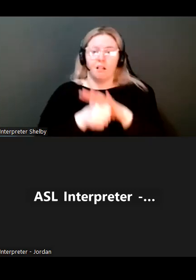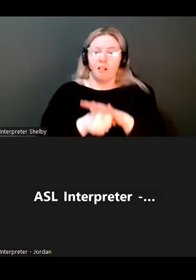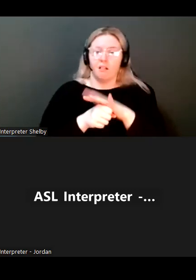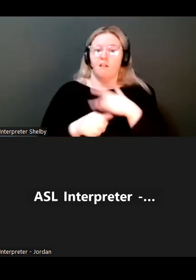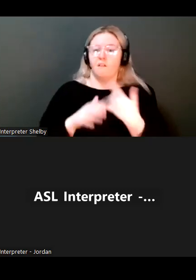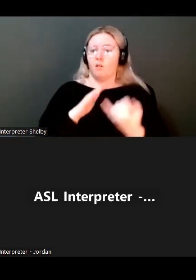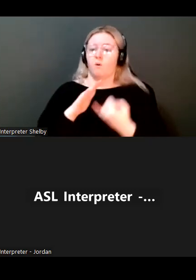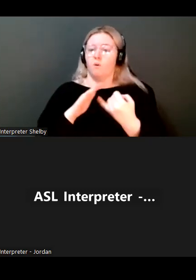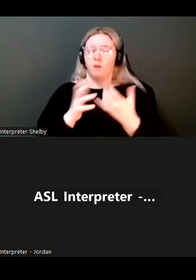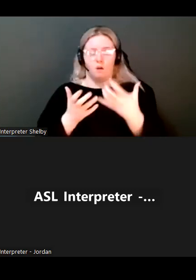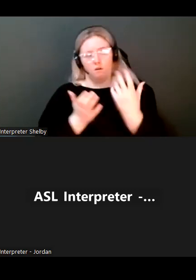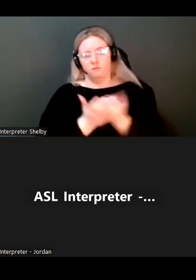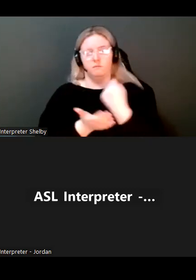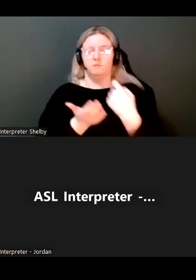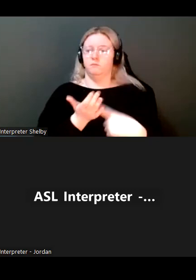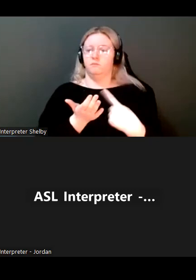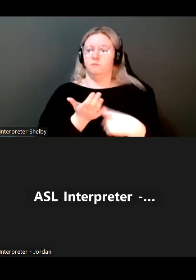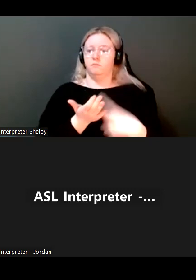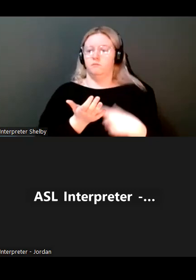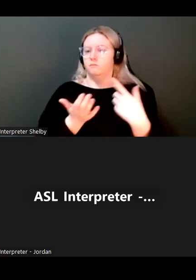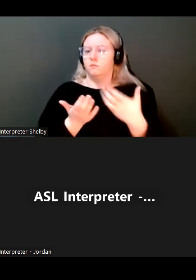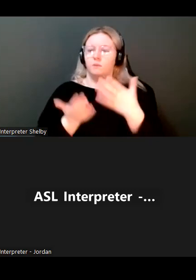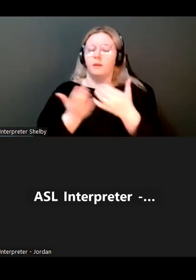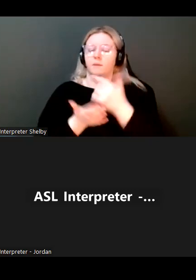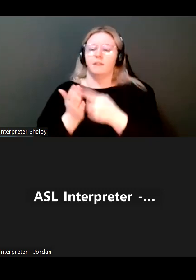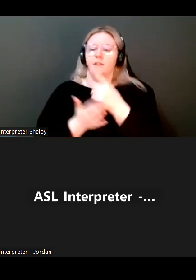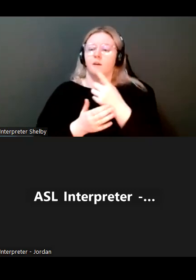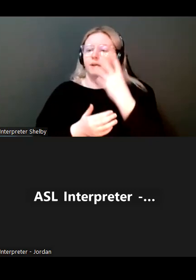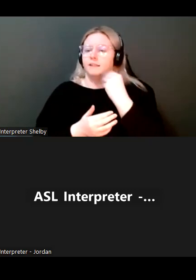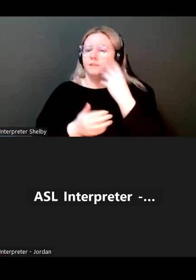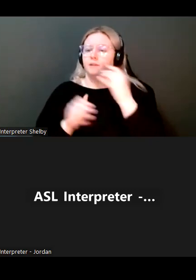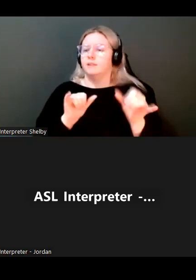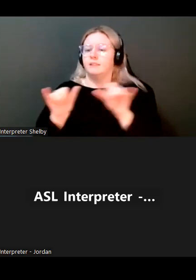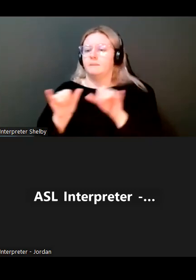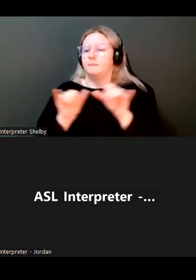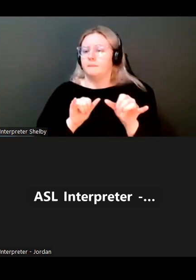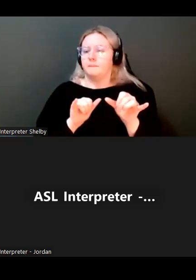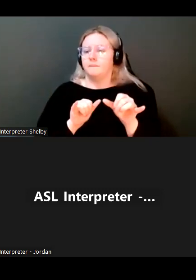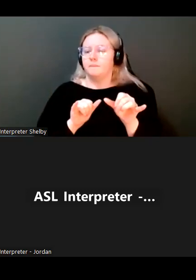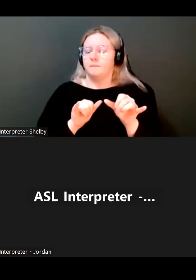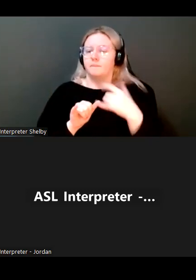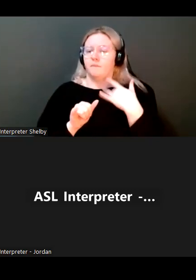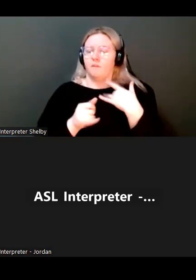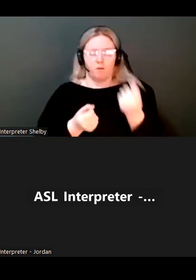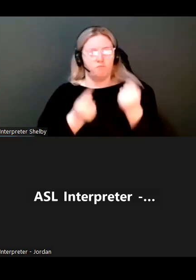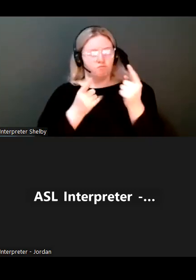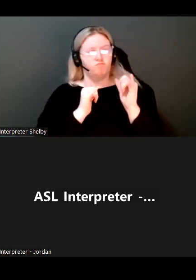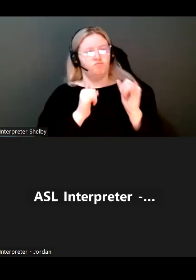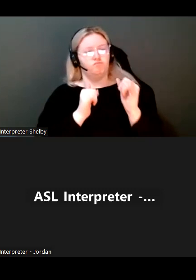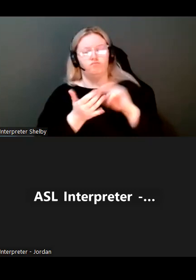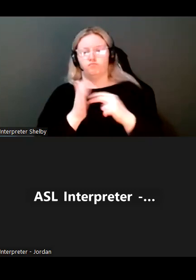with someone. And maybe someone who has experienced the same sort of things and can be very understanding and